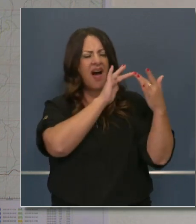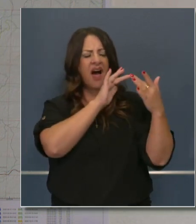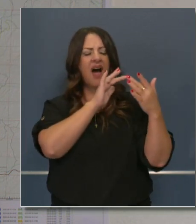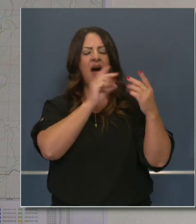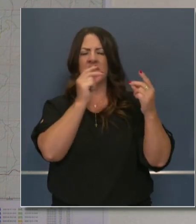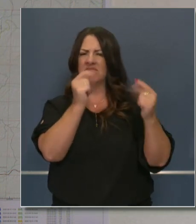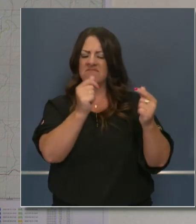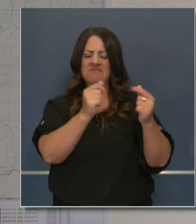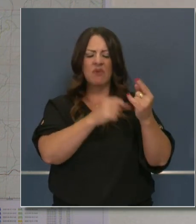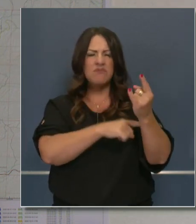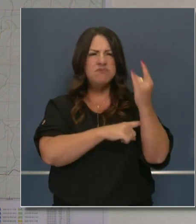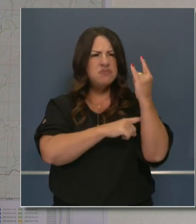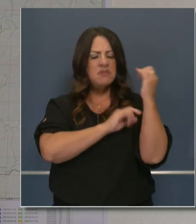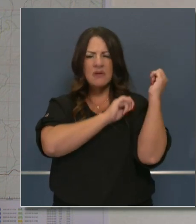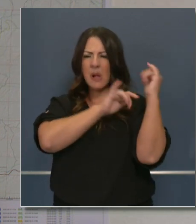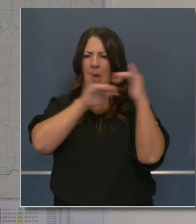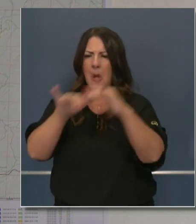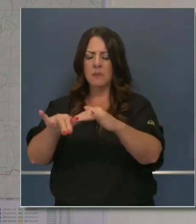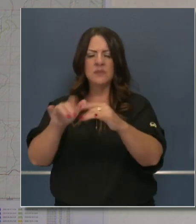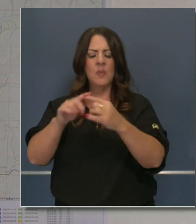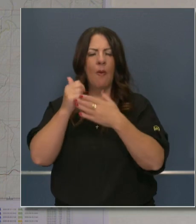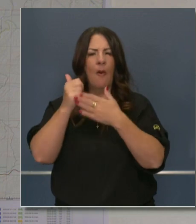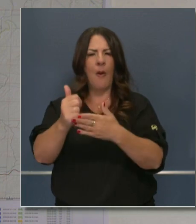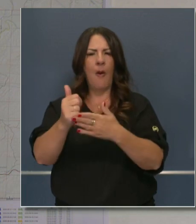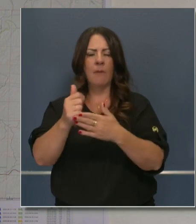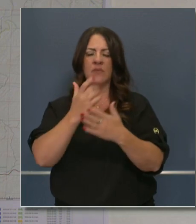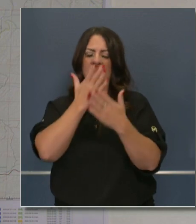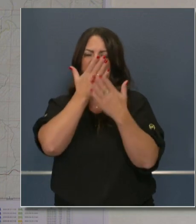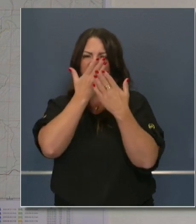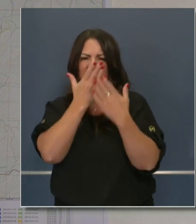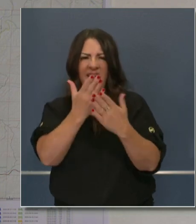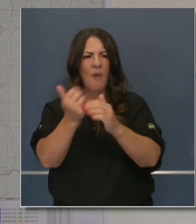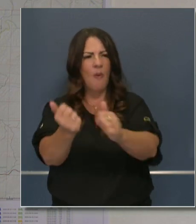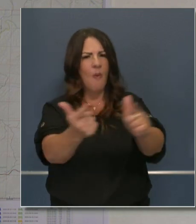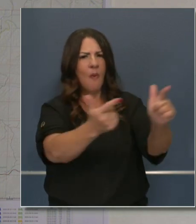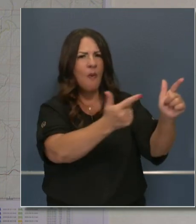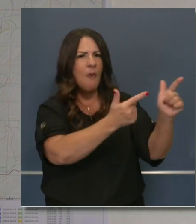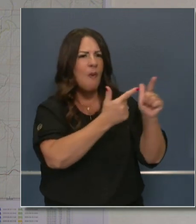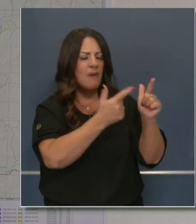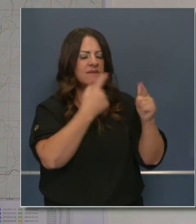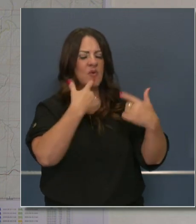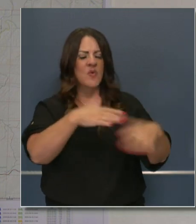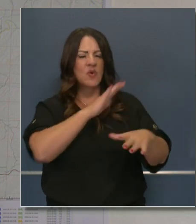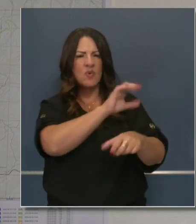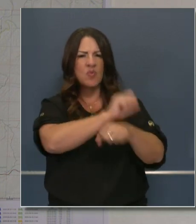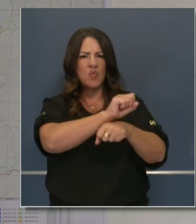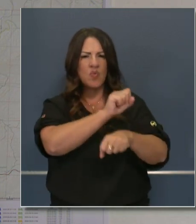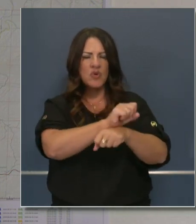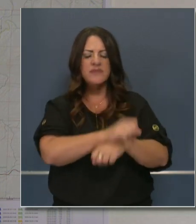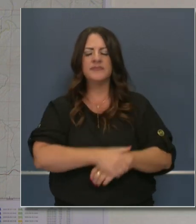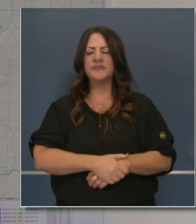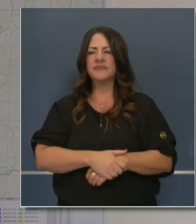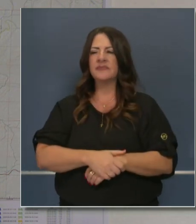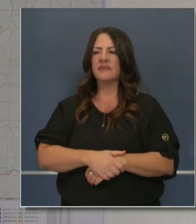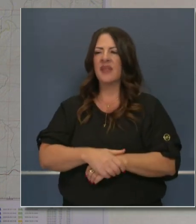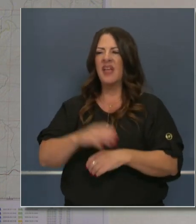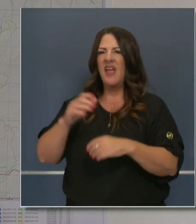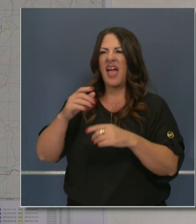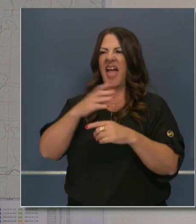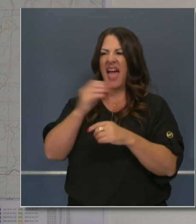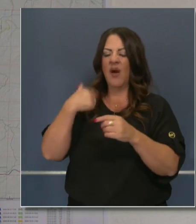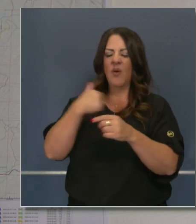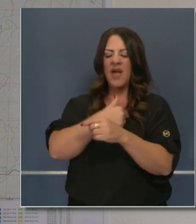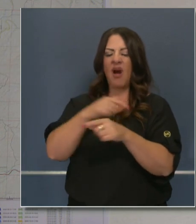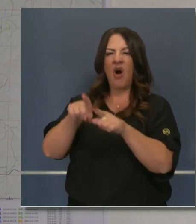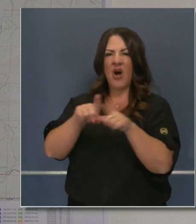in Shasta County. And my sincere thanks to all of them. And then over the course of the next several days, we had partners come